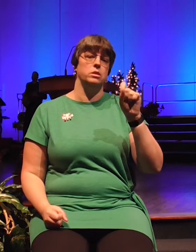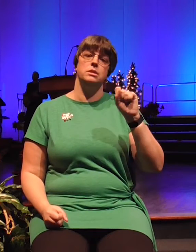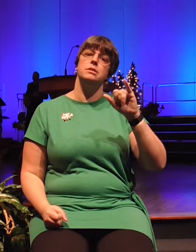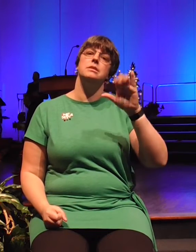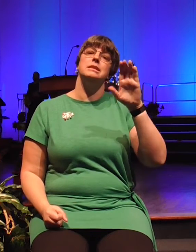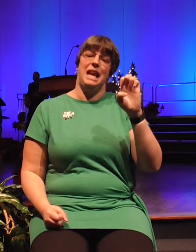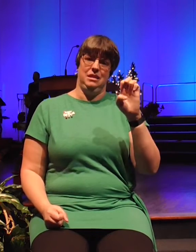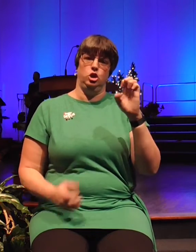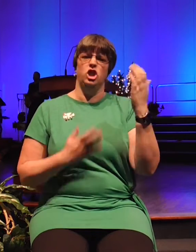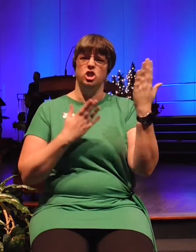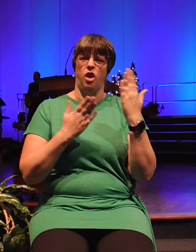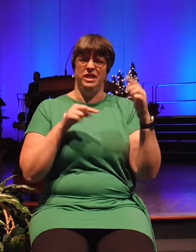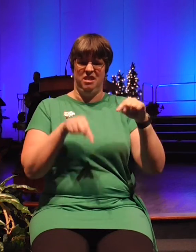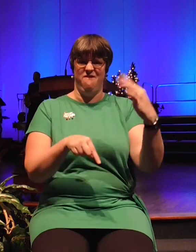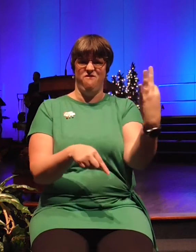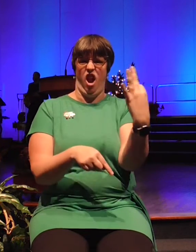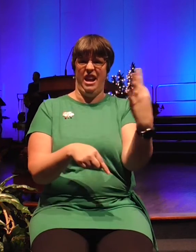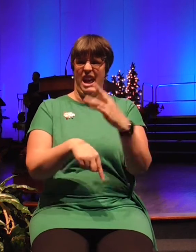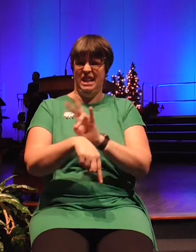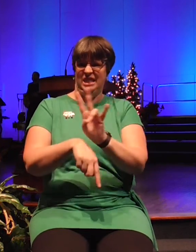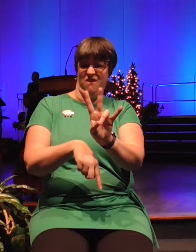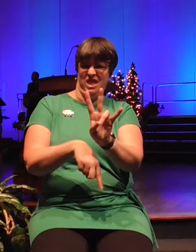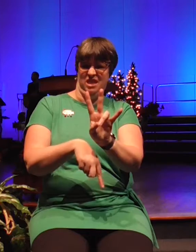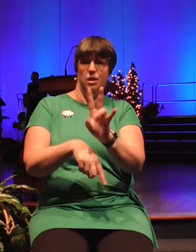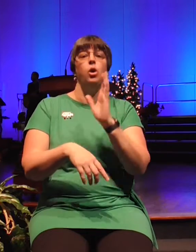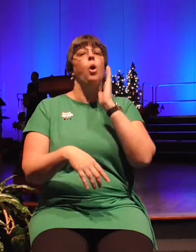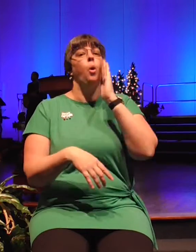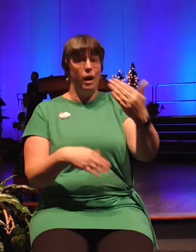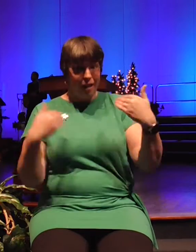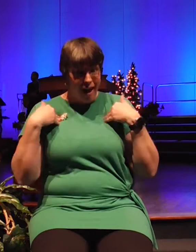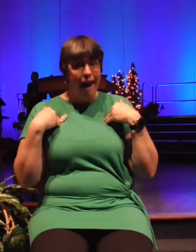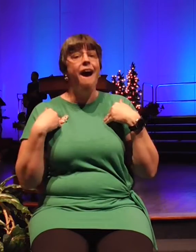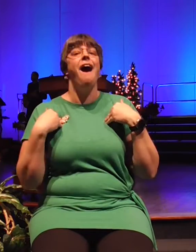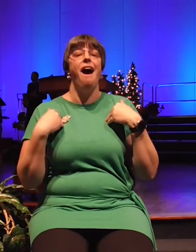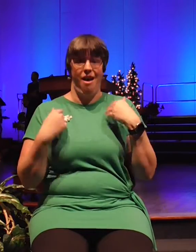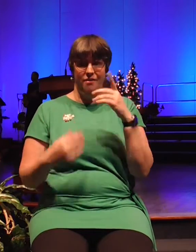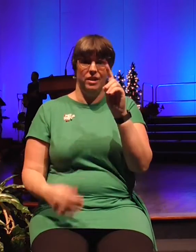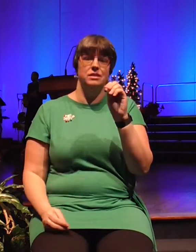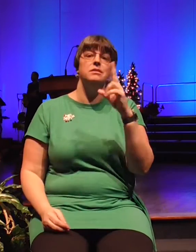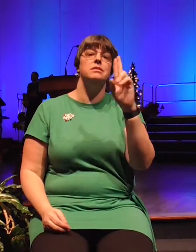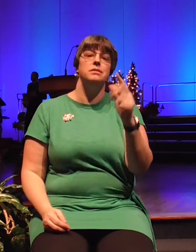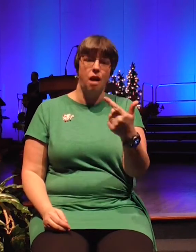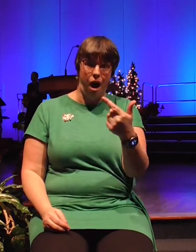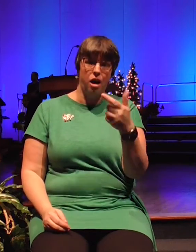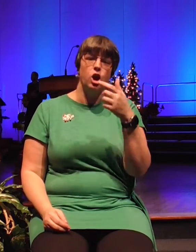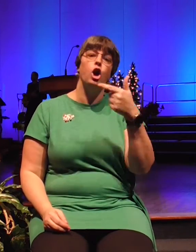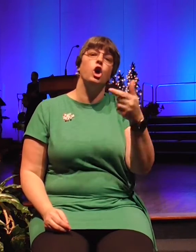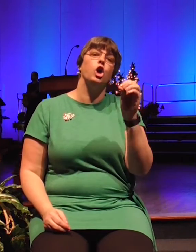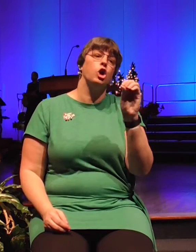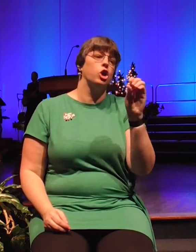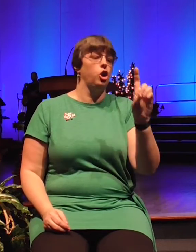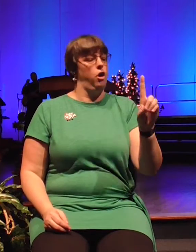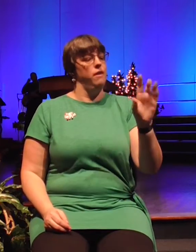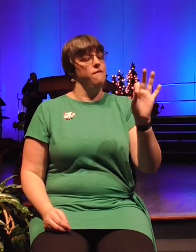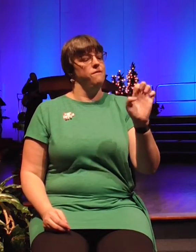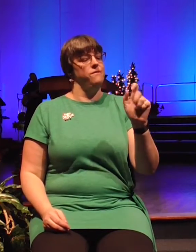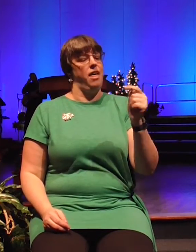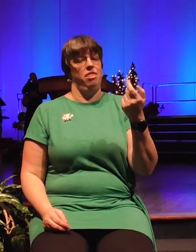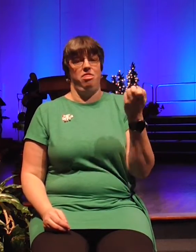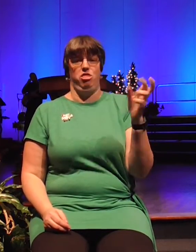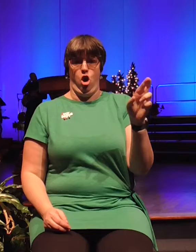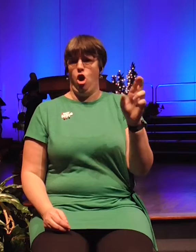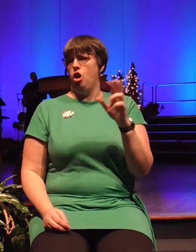7 p.m. The service will feature Lakota Way Healing Center founder Doug Goodfeather, guest musician Nwang Kachog, and